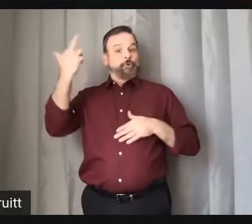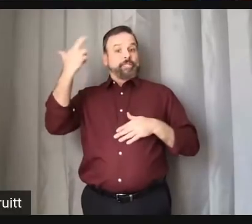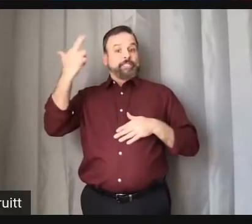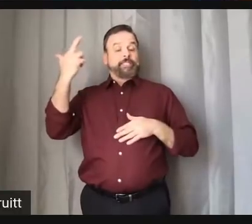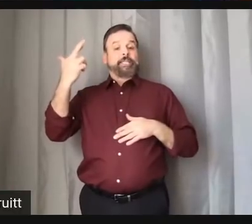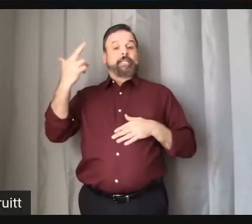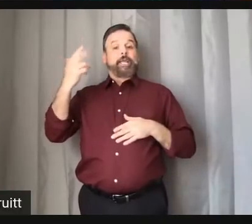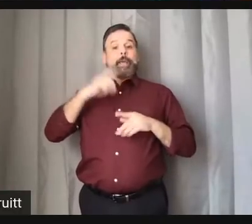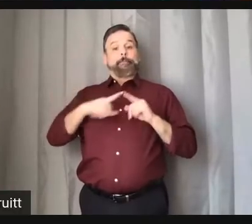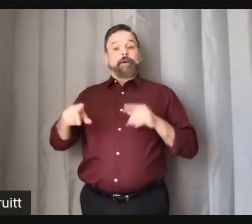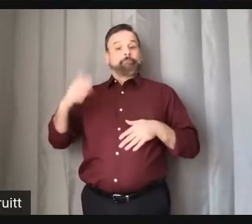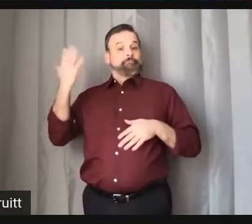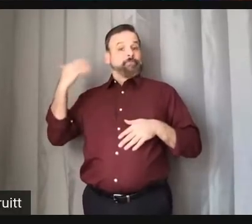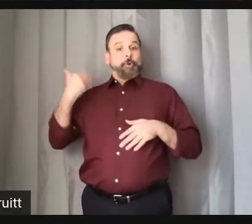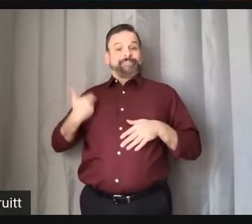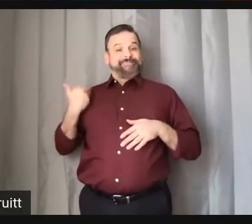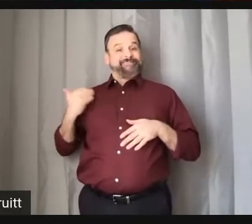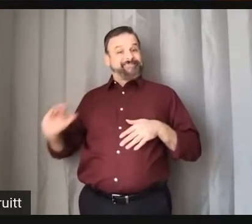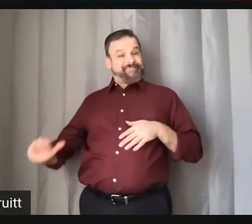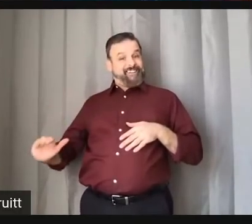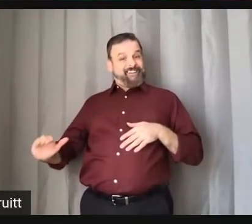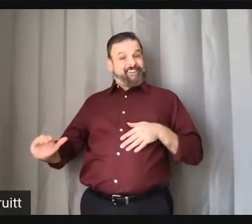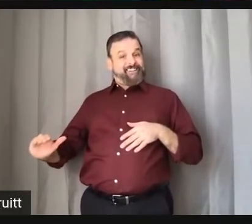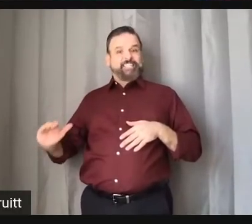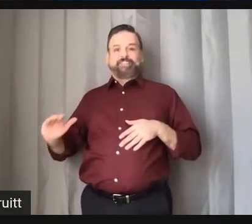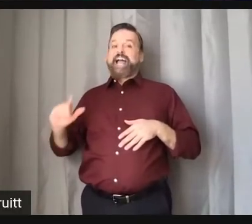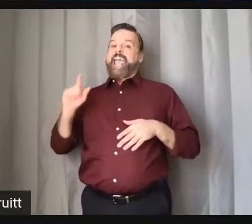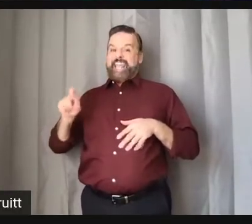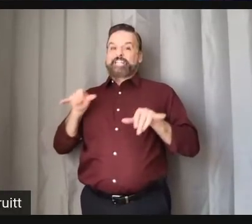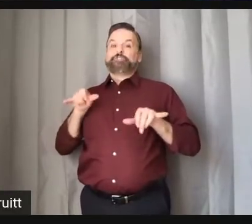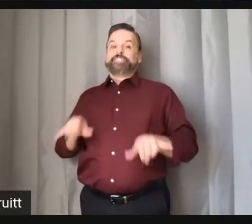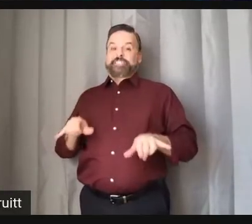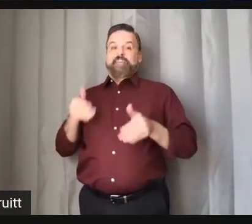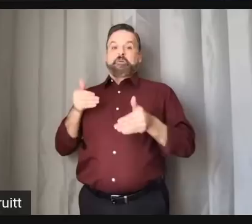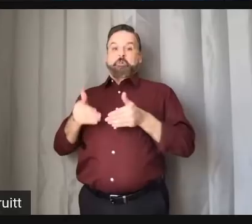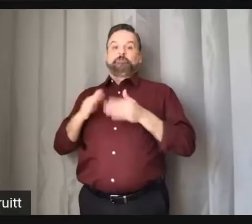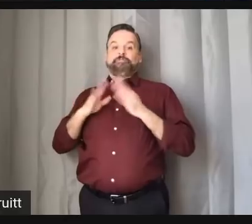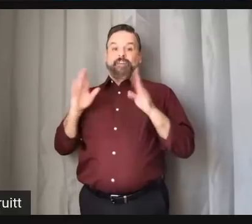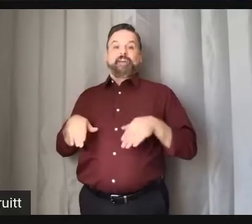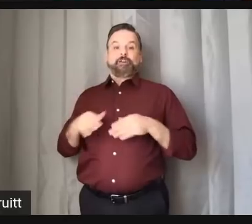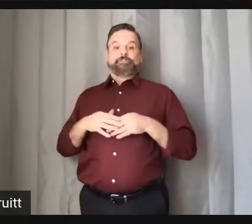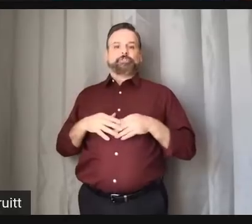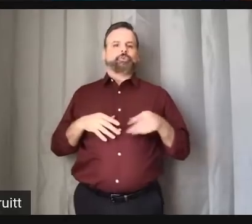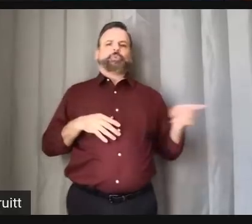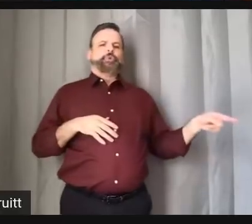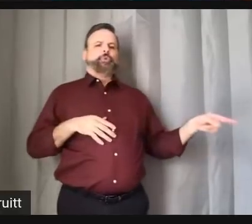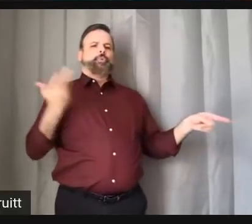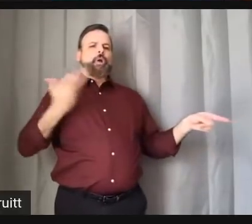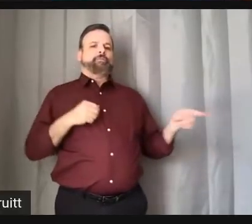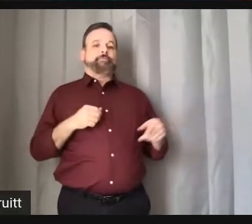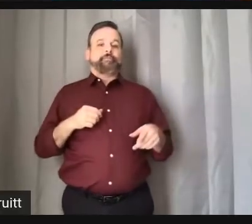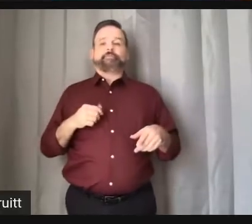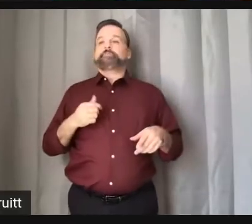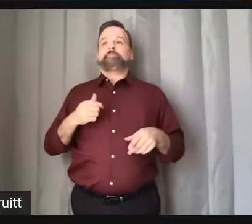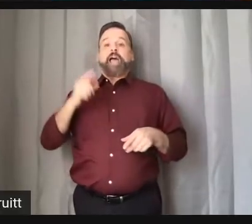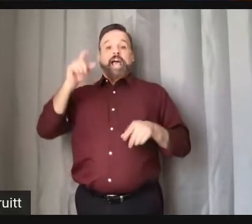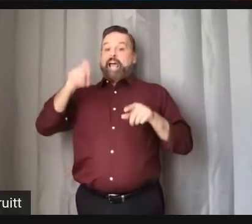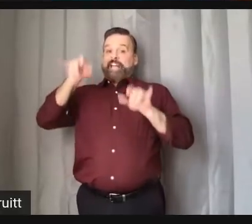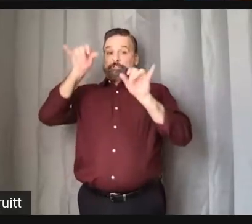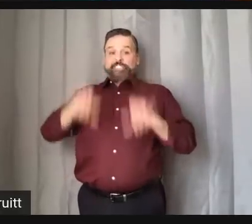a kid, yeah, it was, you know, it was the immediate area with the parks around the house. How about you, man? I couldn't leave the block.